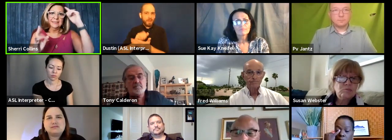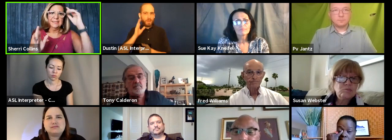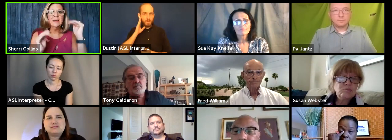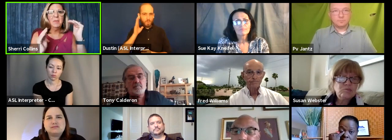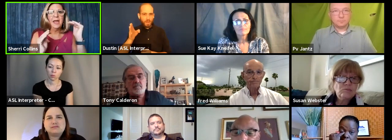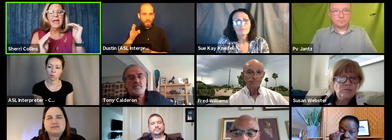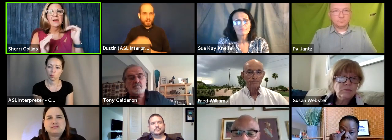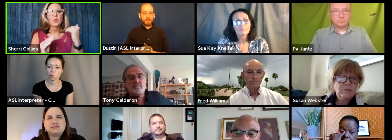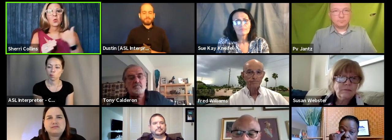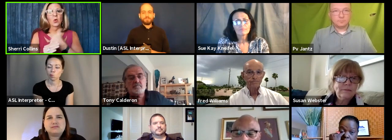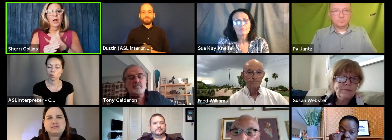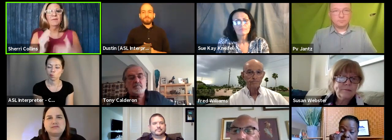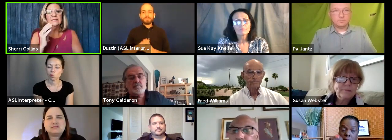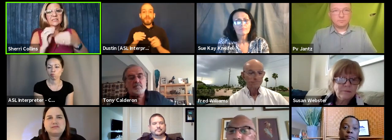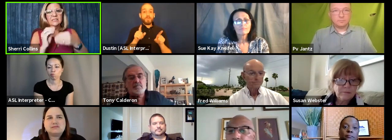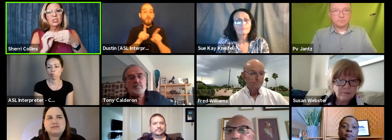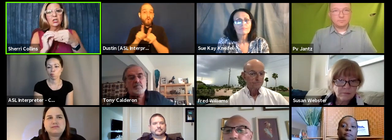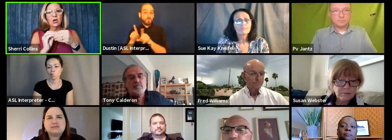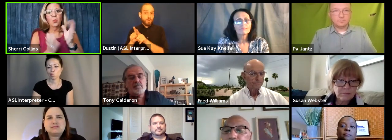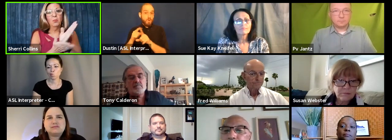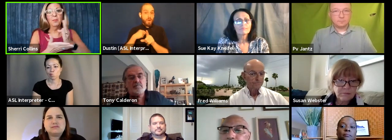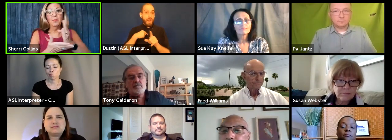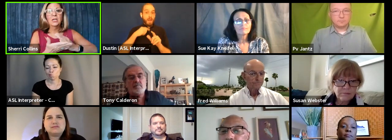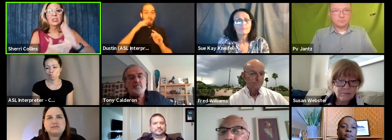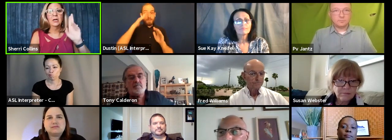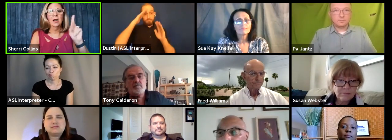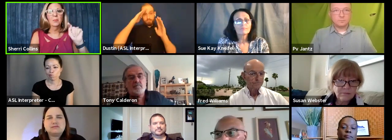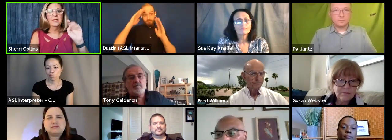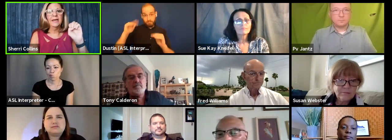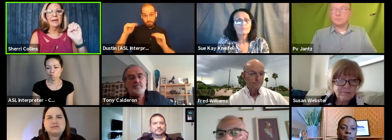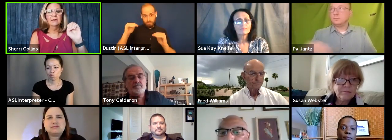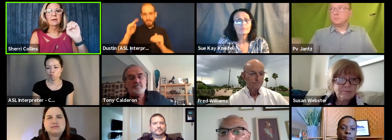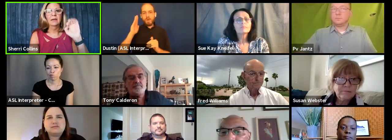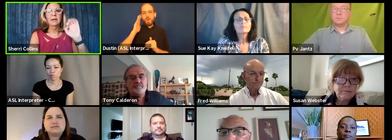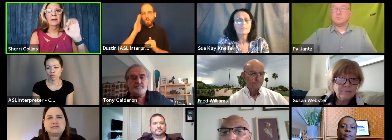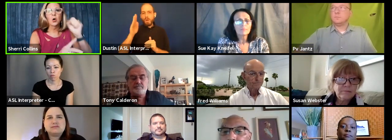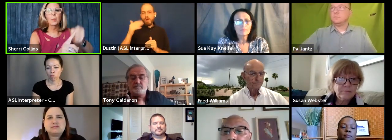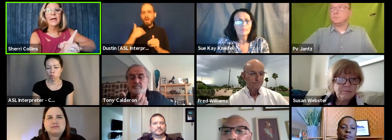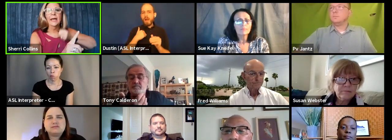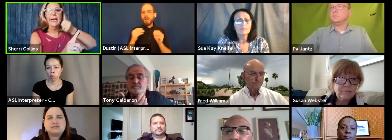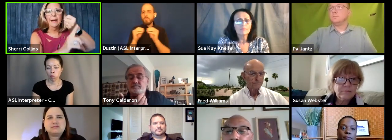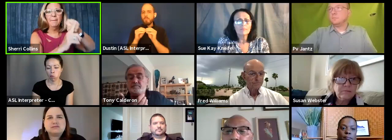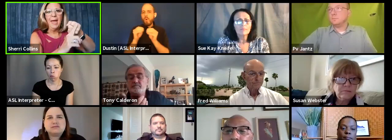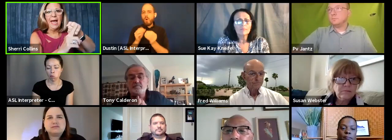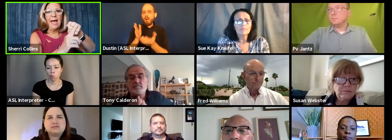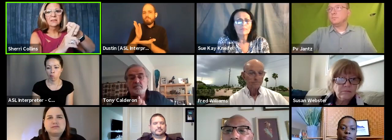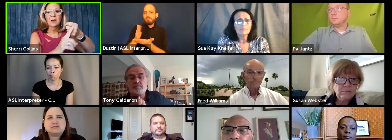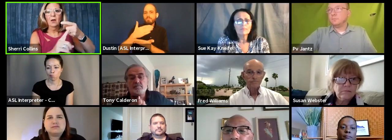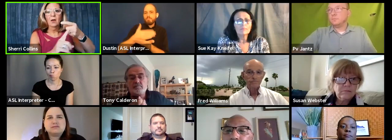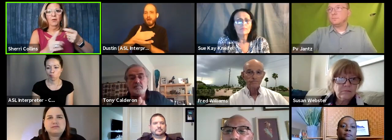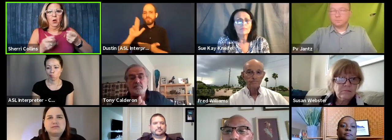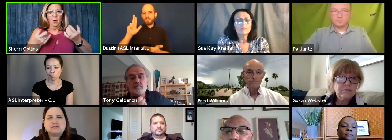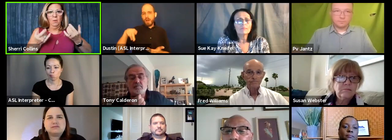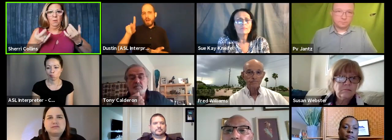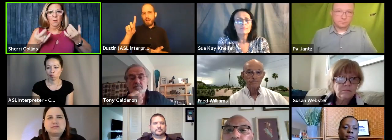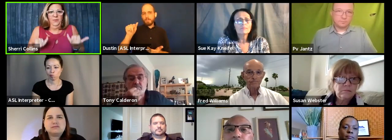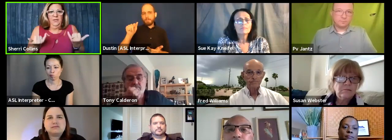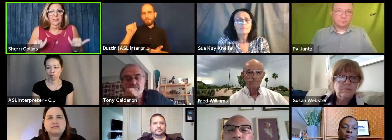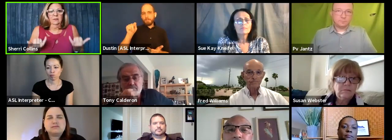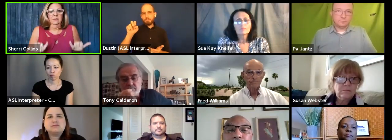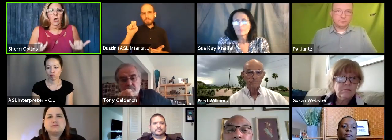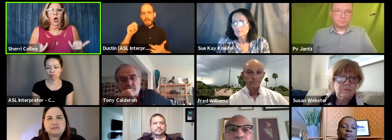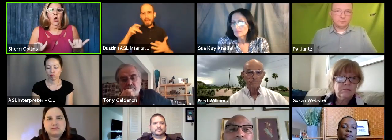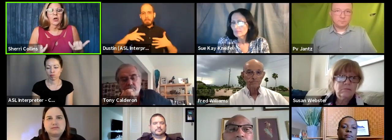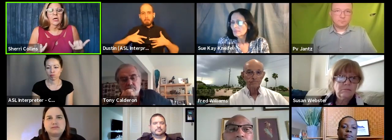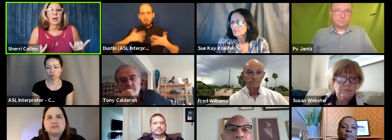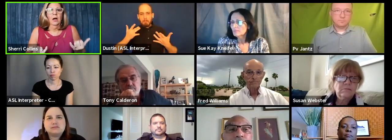I anticipate we'll have additional budget update if there will be an impact from